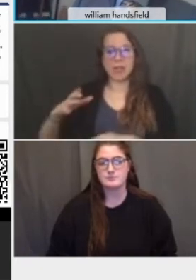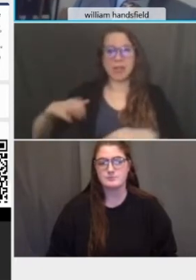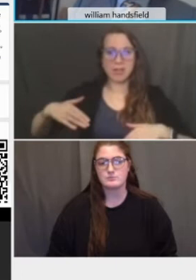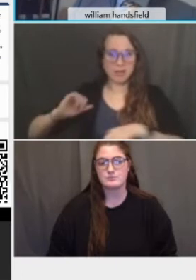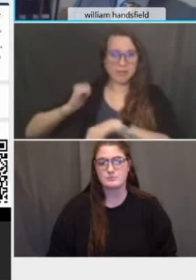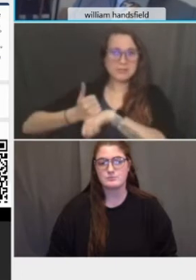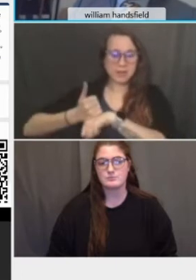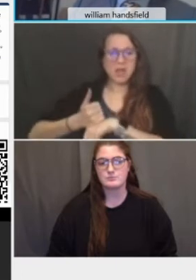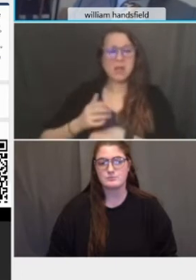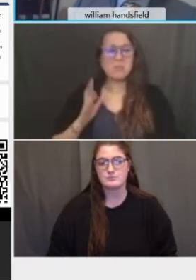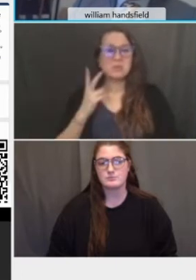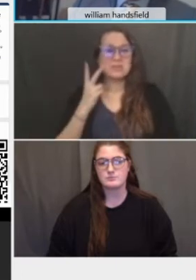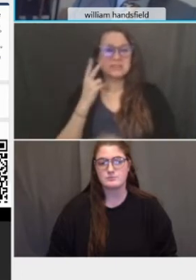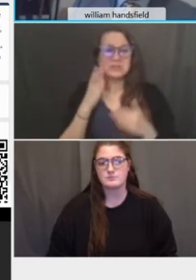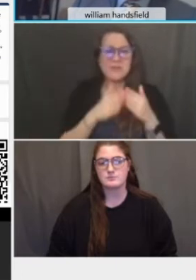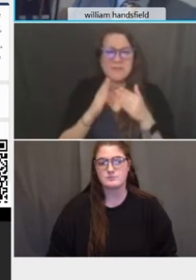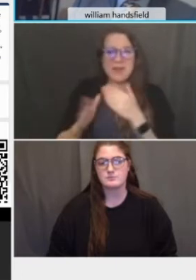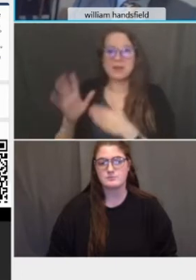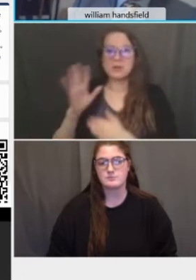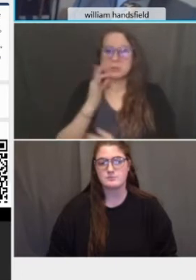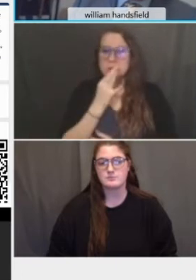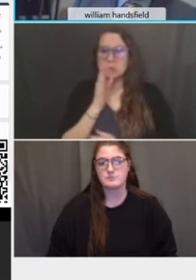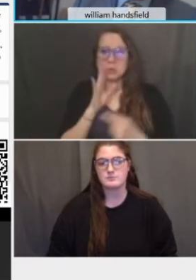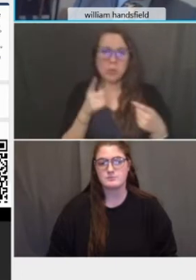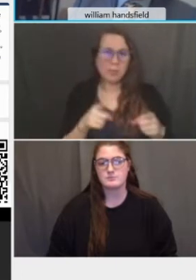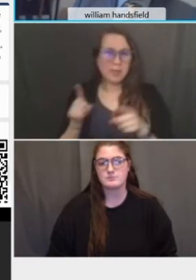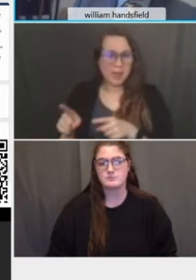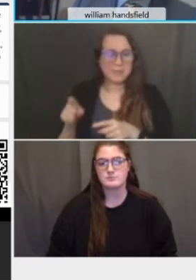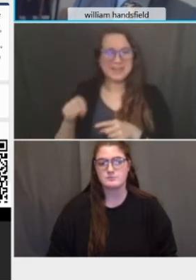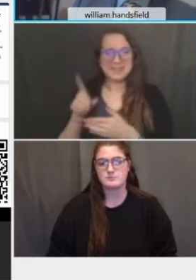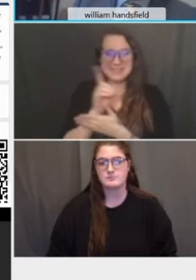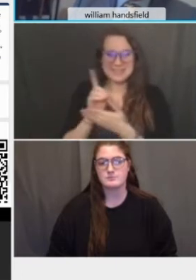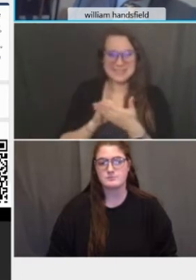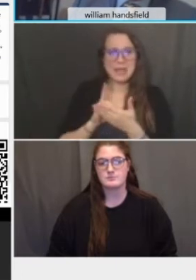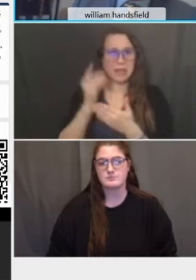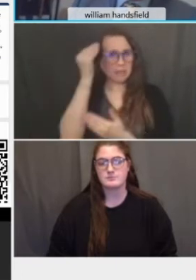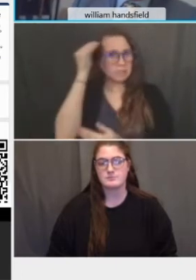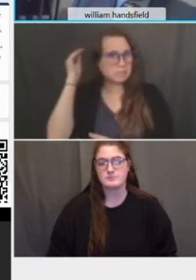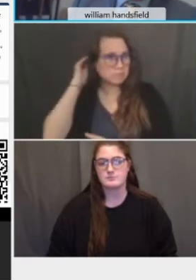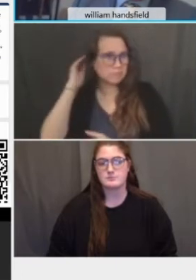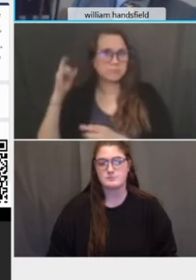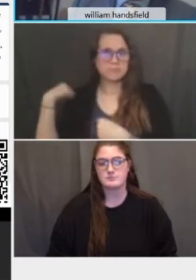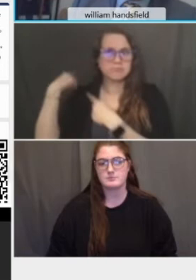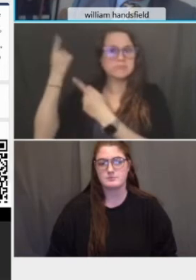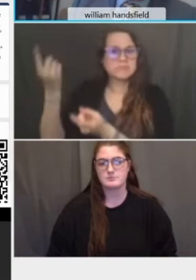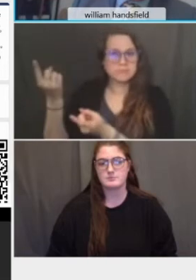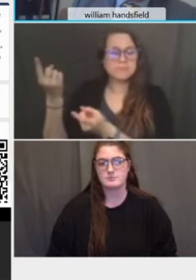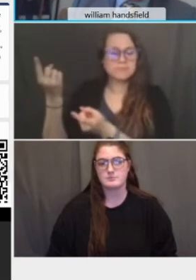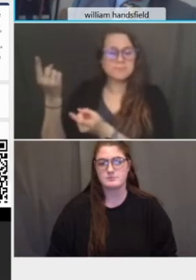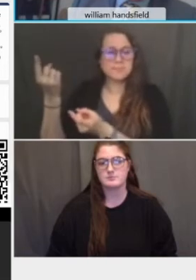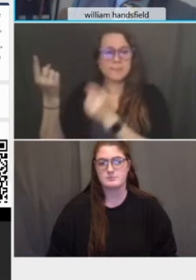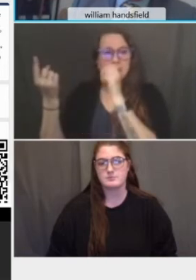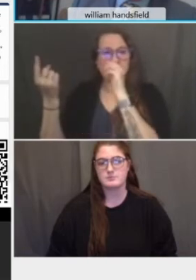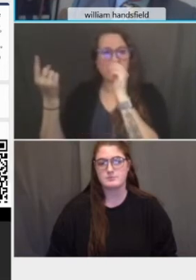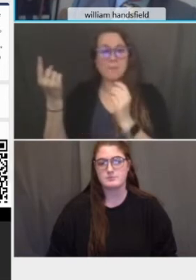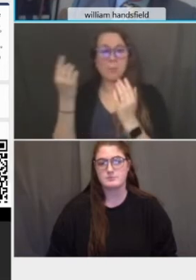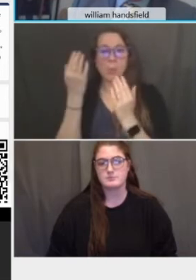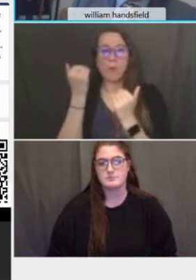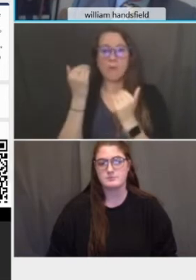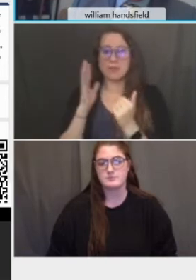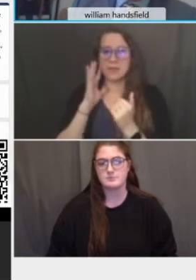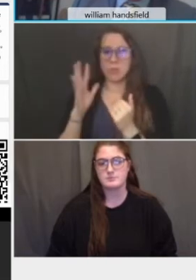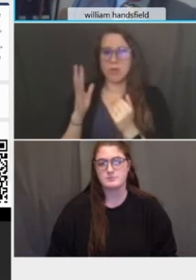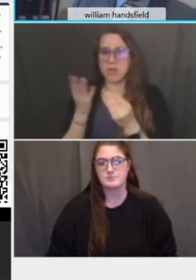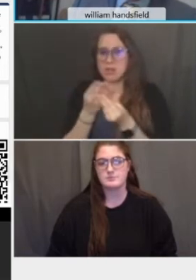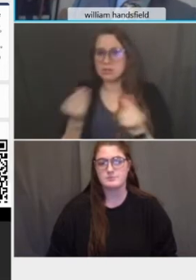see those come pretty soon. This has been designed with those in mind from the start. And hopefully that will